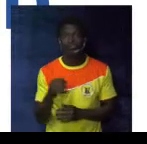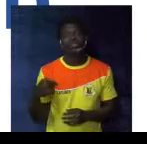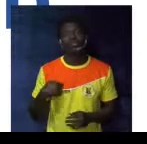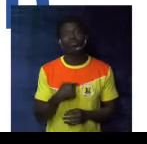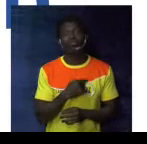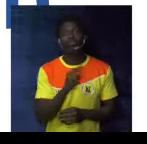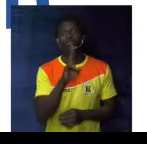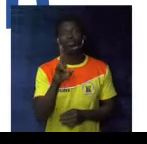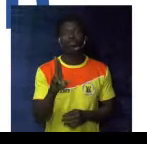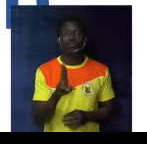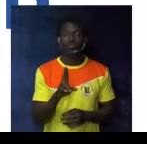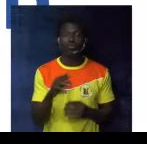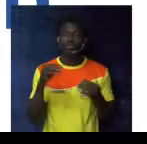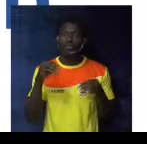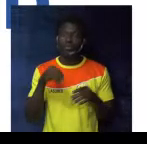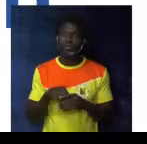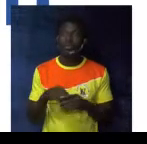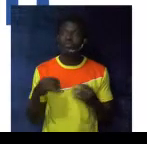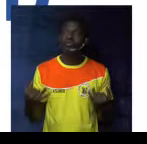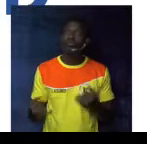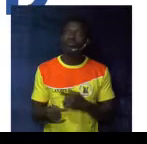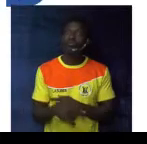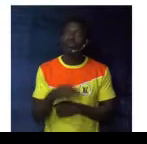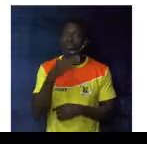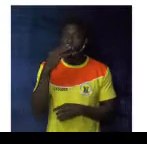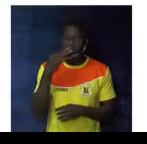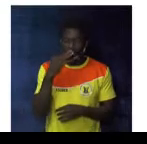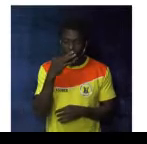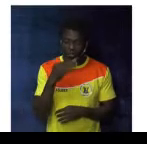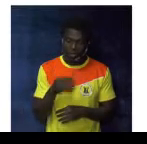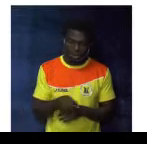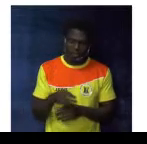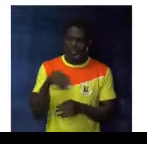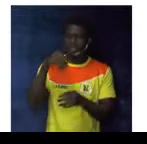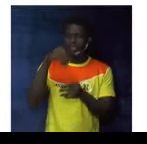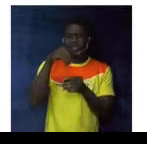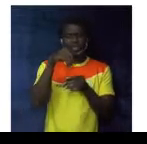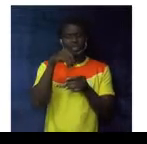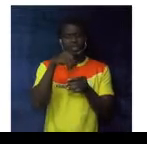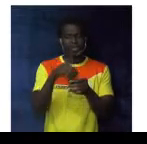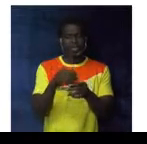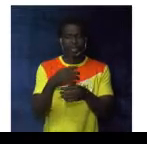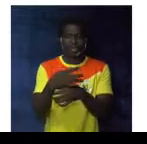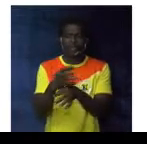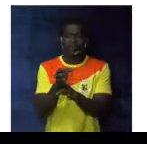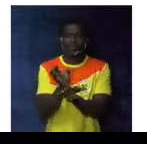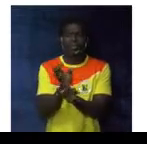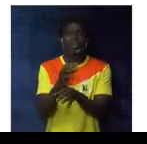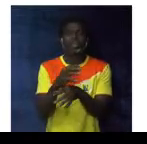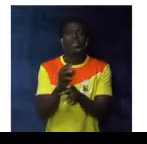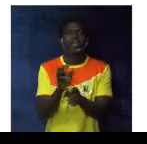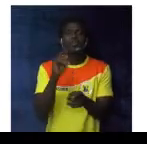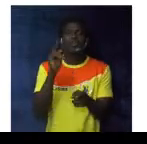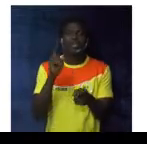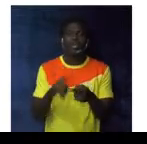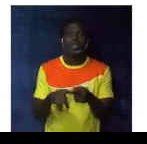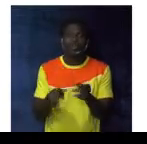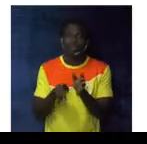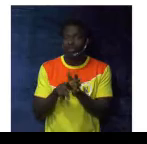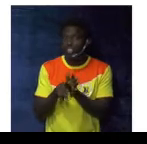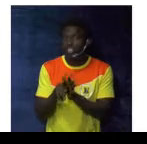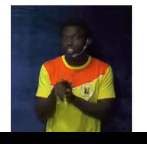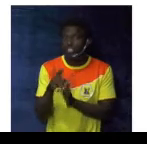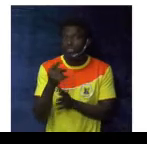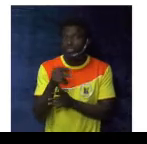is we use in today's farming now, we use insecticide to kill insects so as to